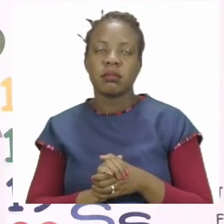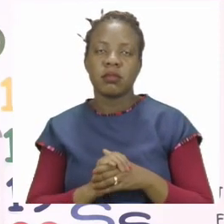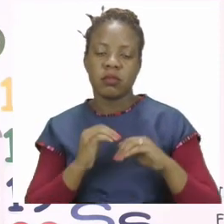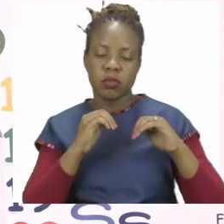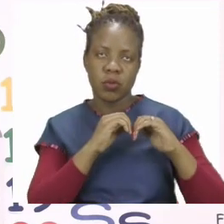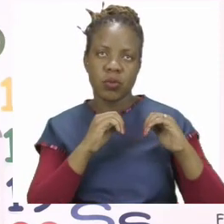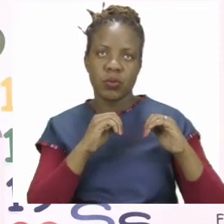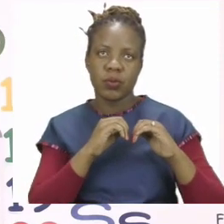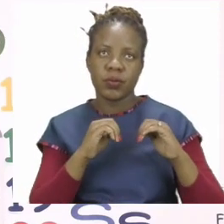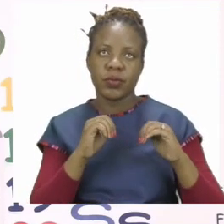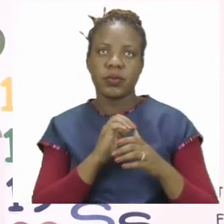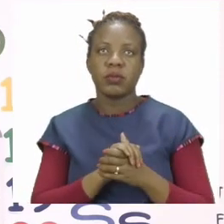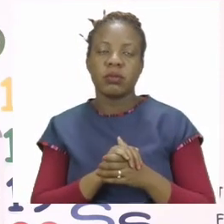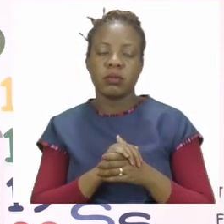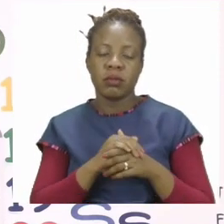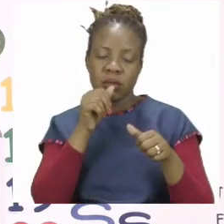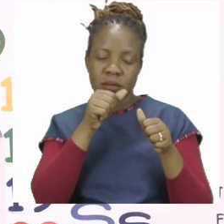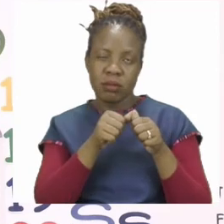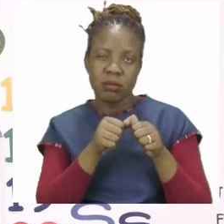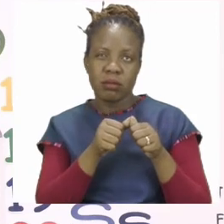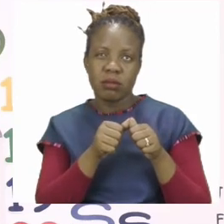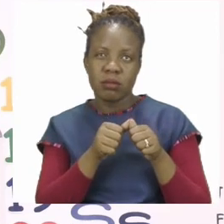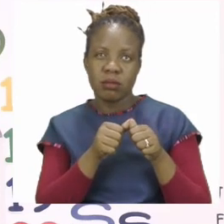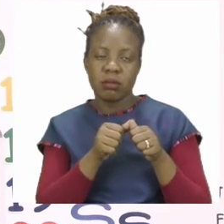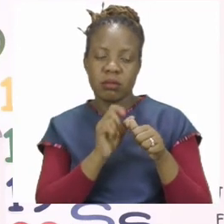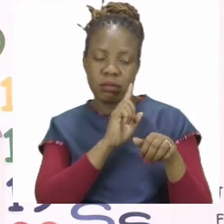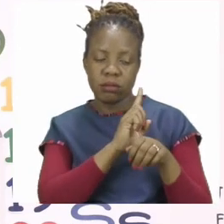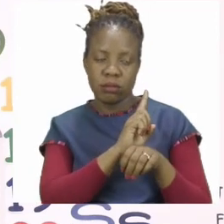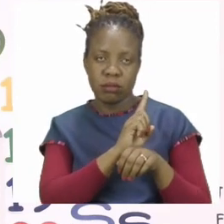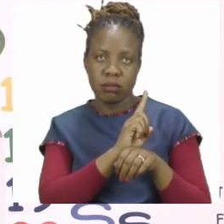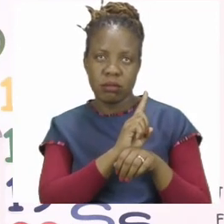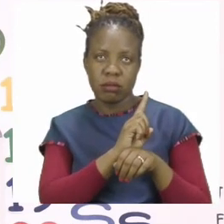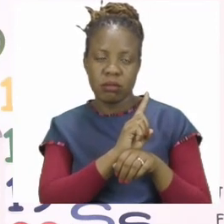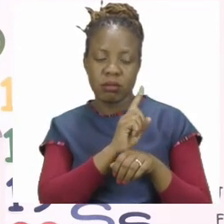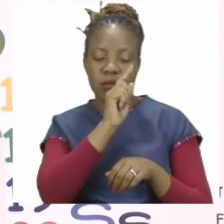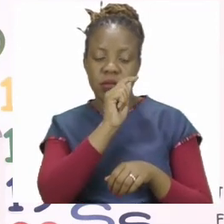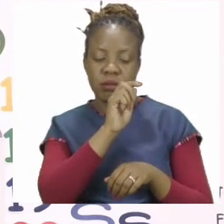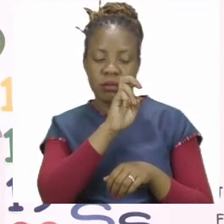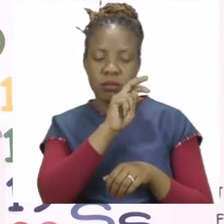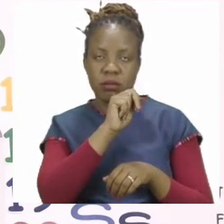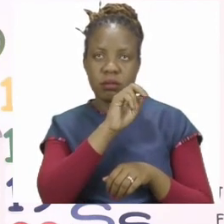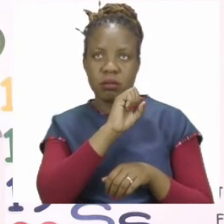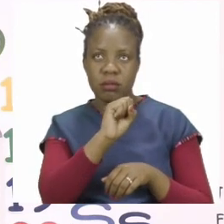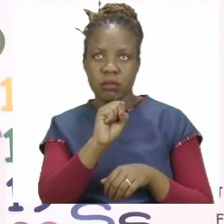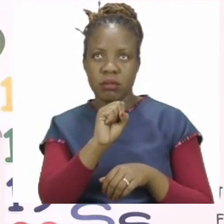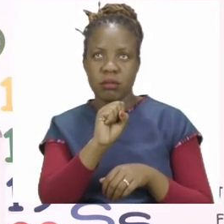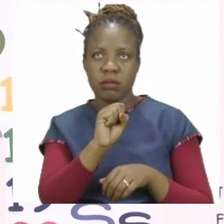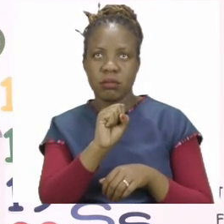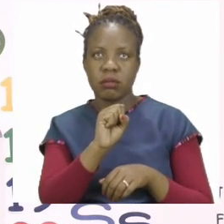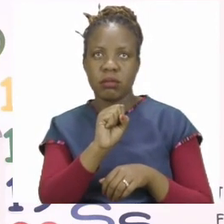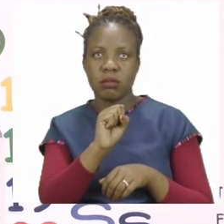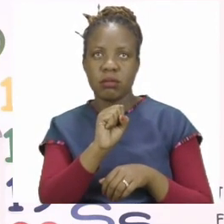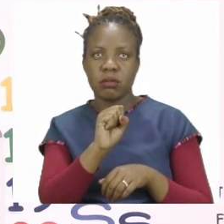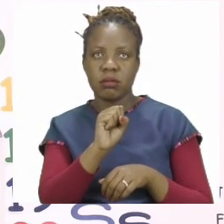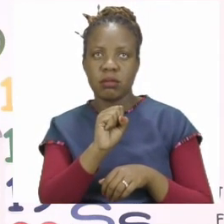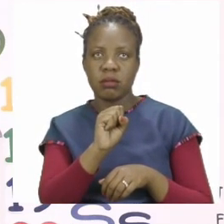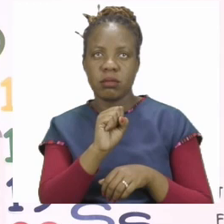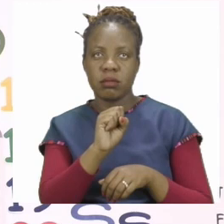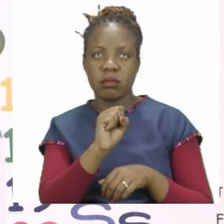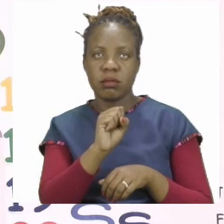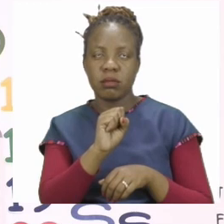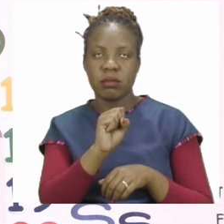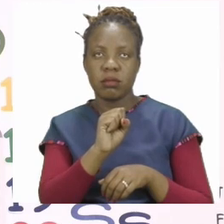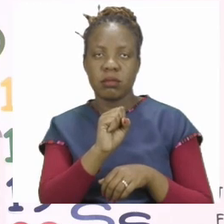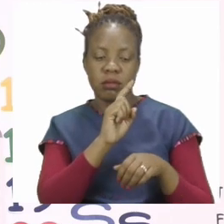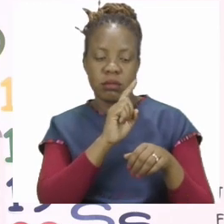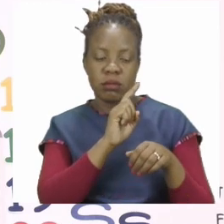decompose. Remember we said we first add up the tens. So the tens is